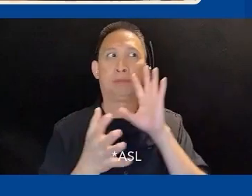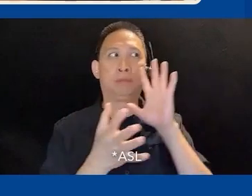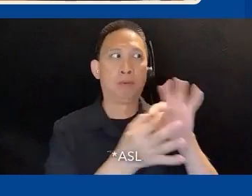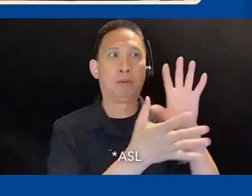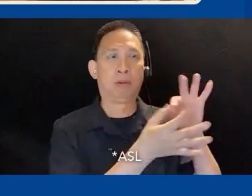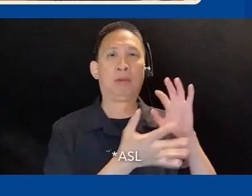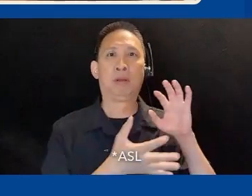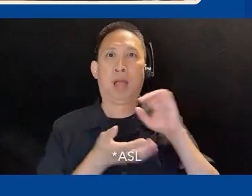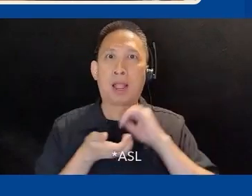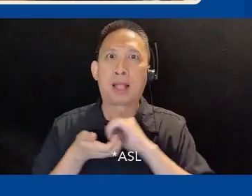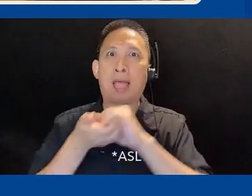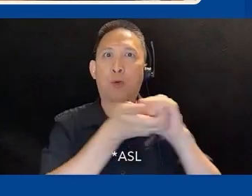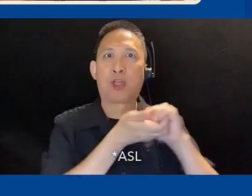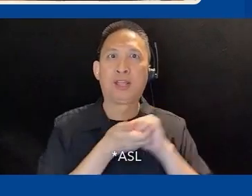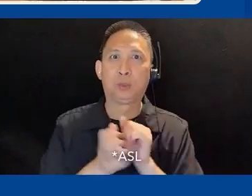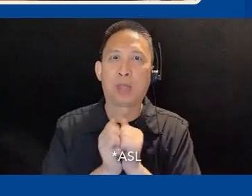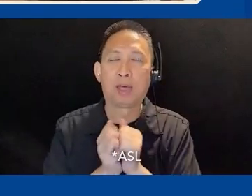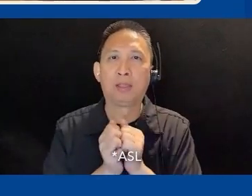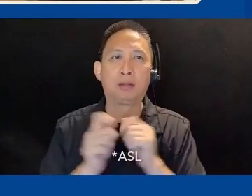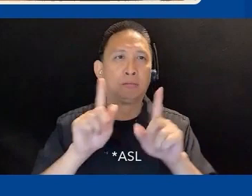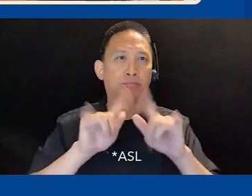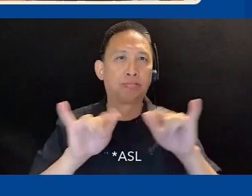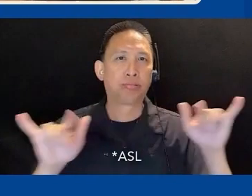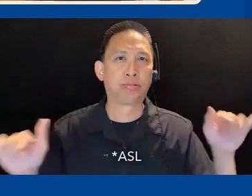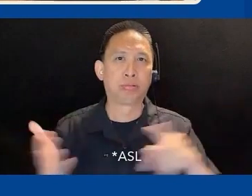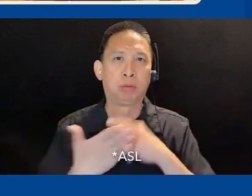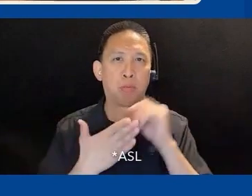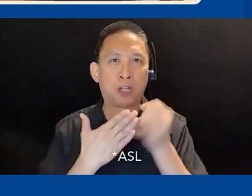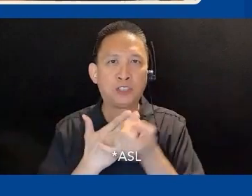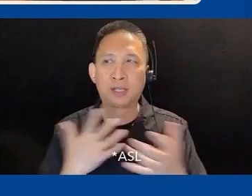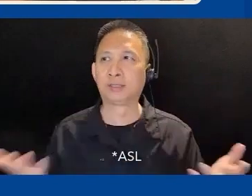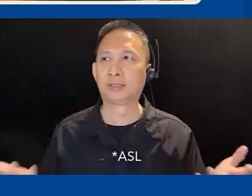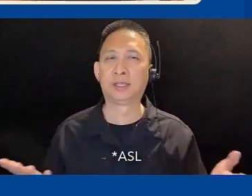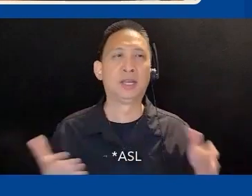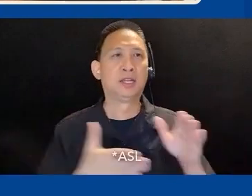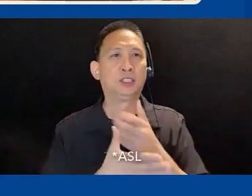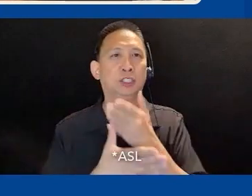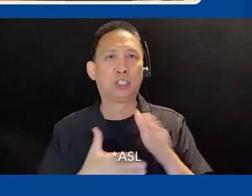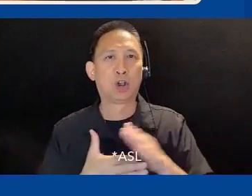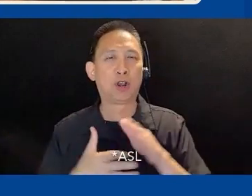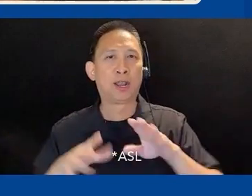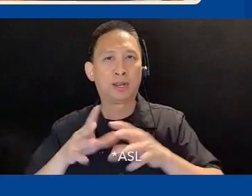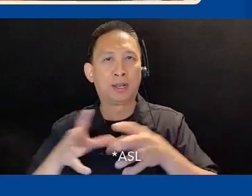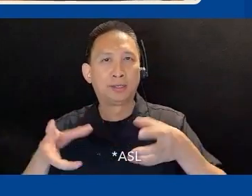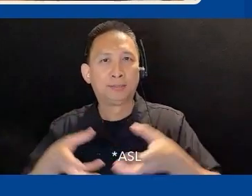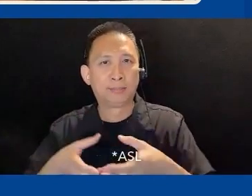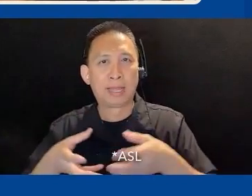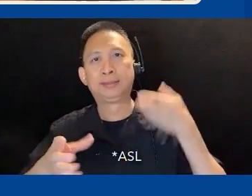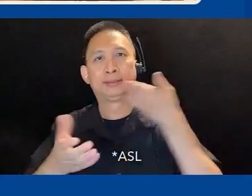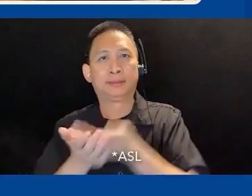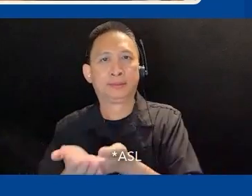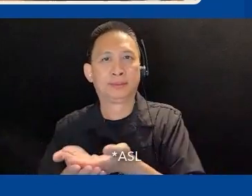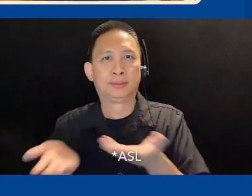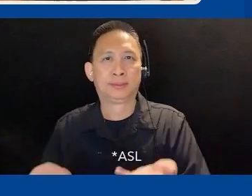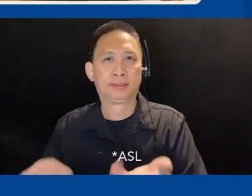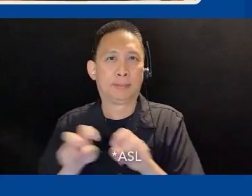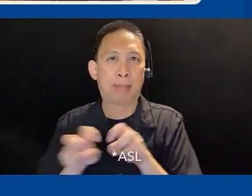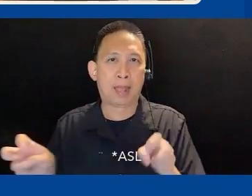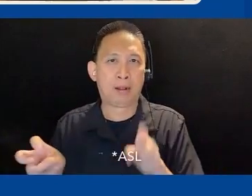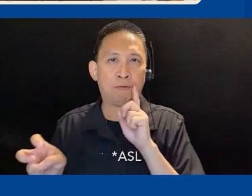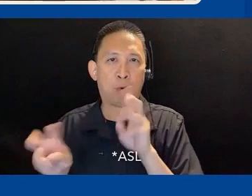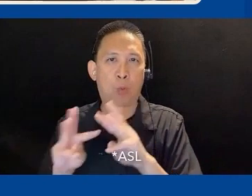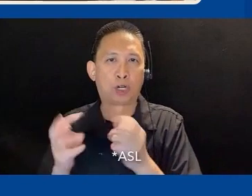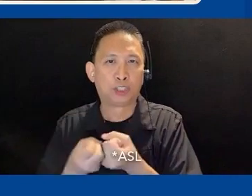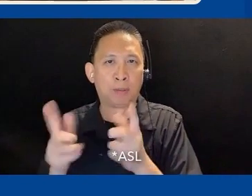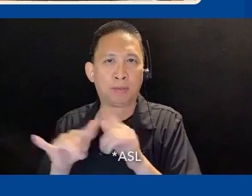and working on projects together, and obviously sharing space, like, through panels like this. And you know, I'm very appreciative of the